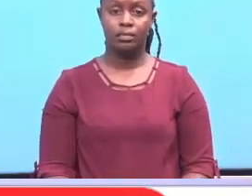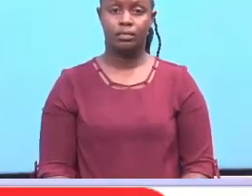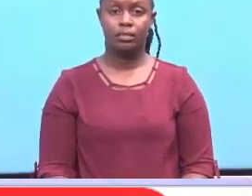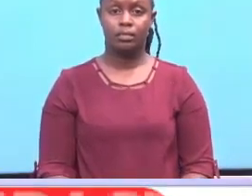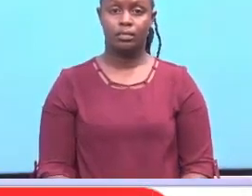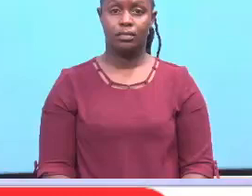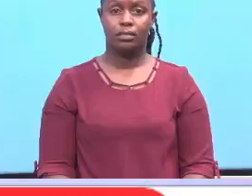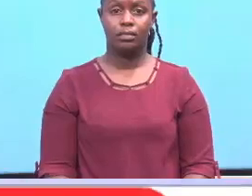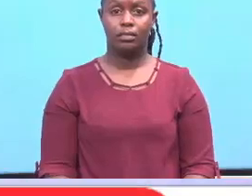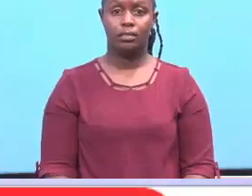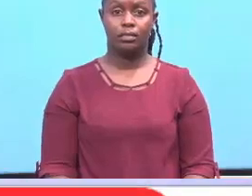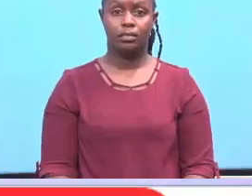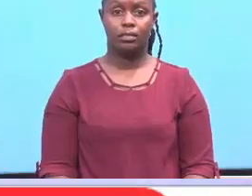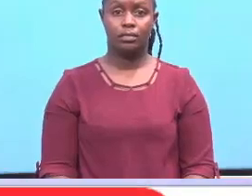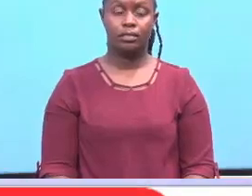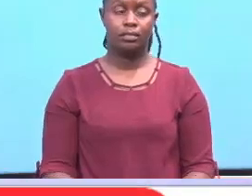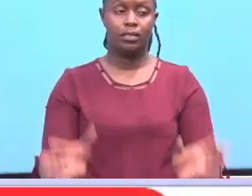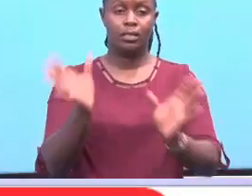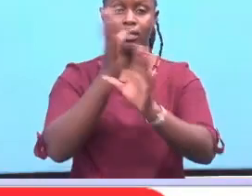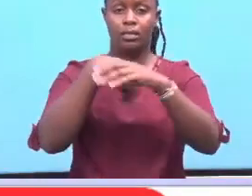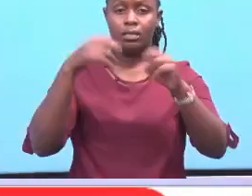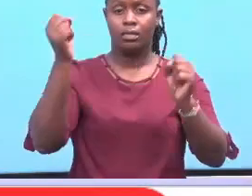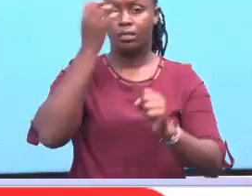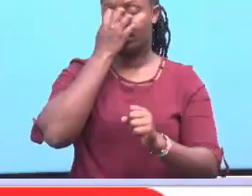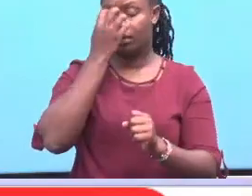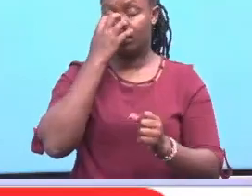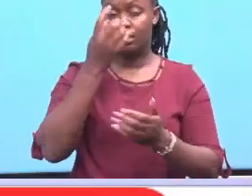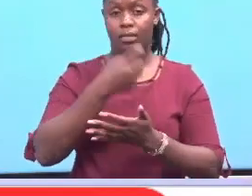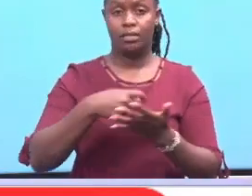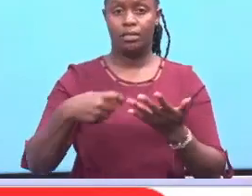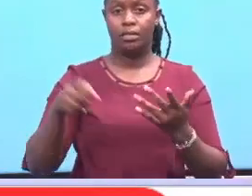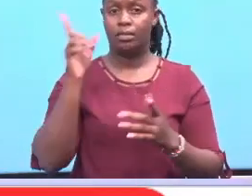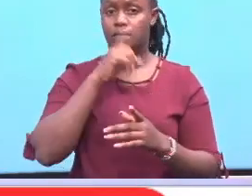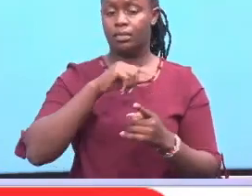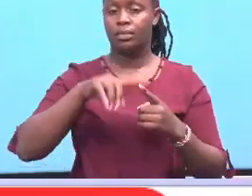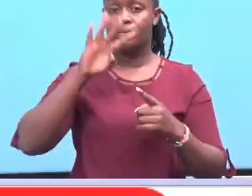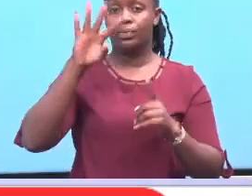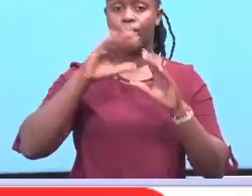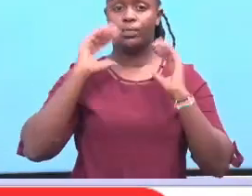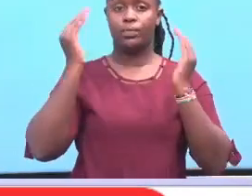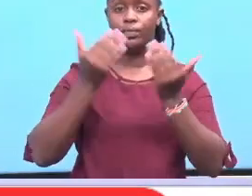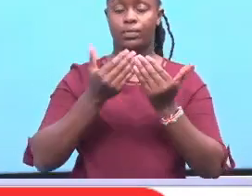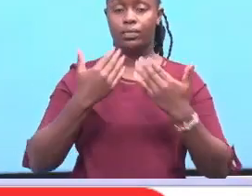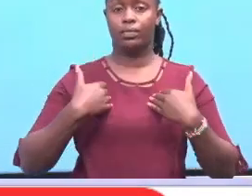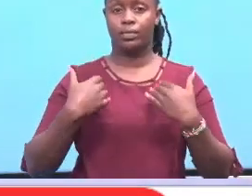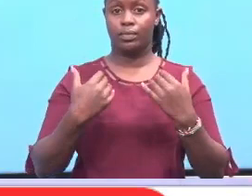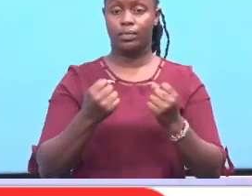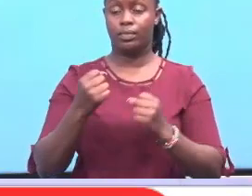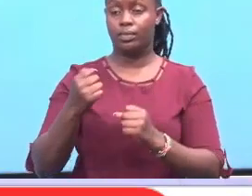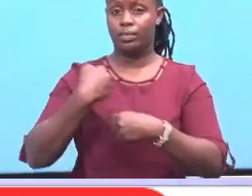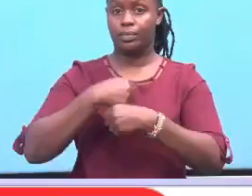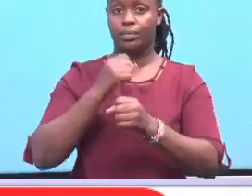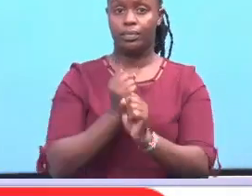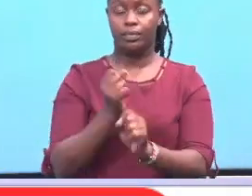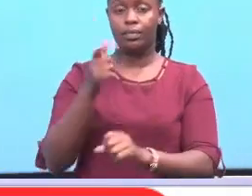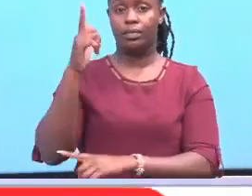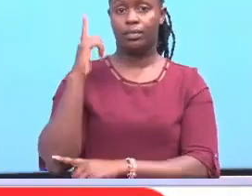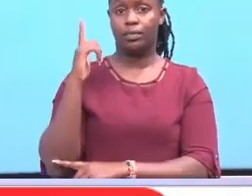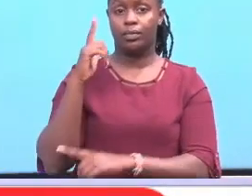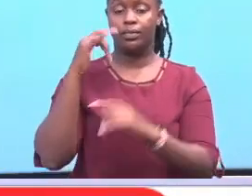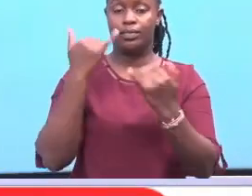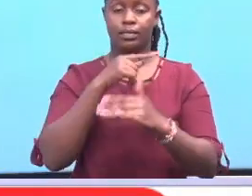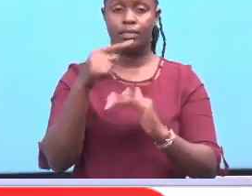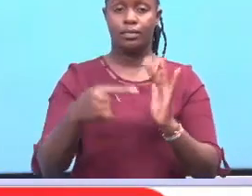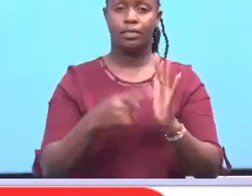President William Ruto has signed four universal health coverage bills into law. The four bills include the